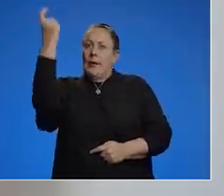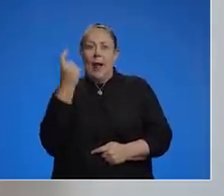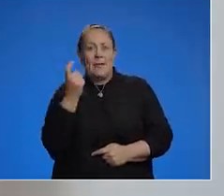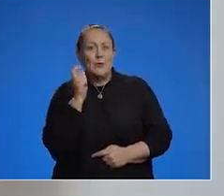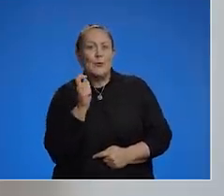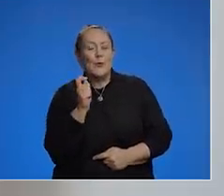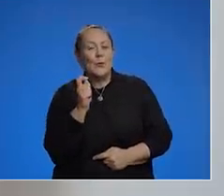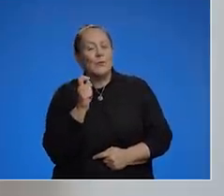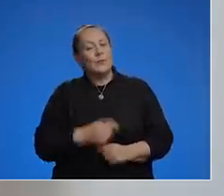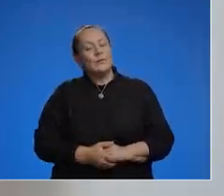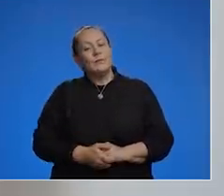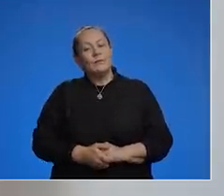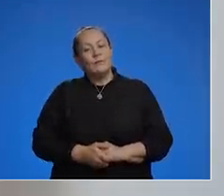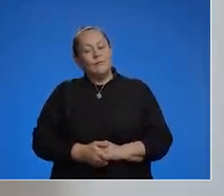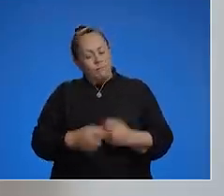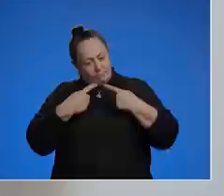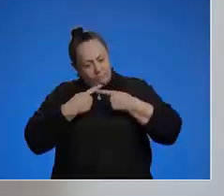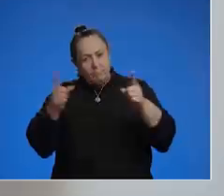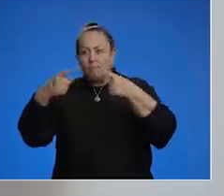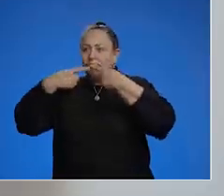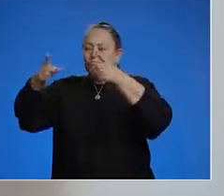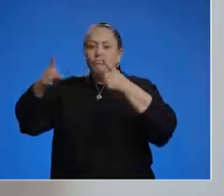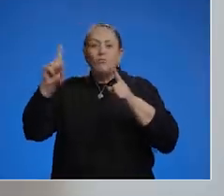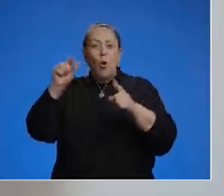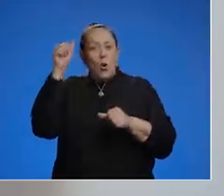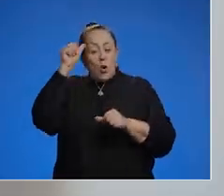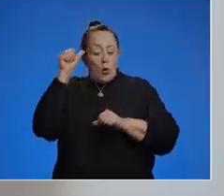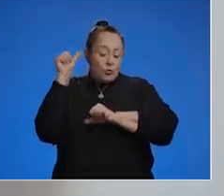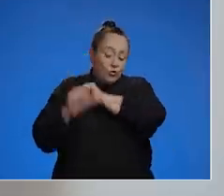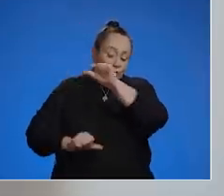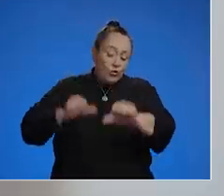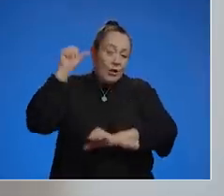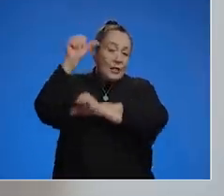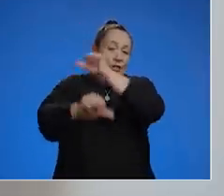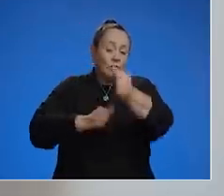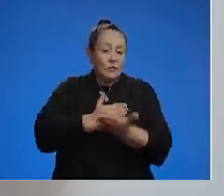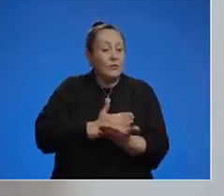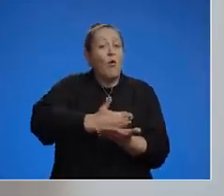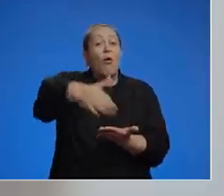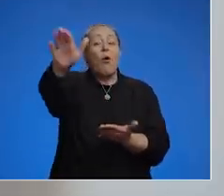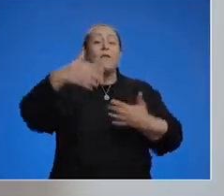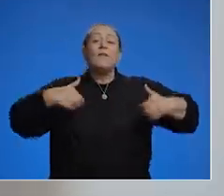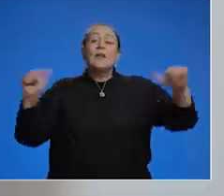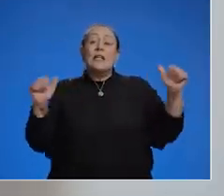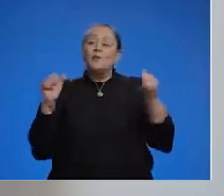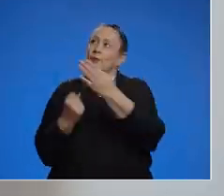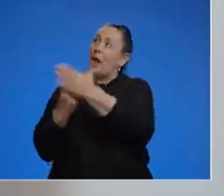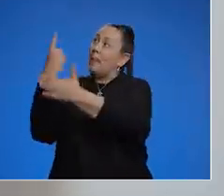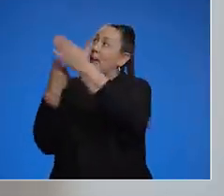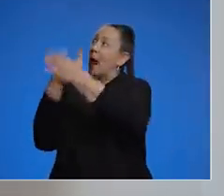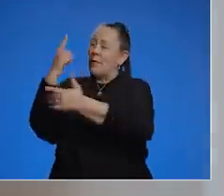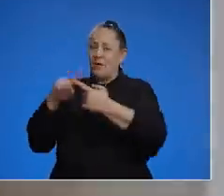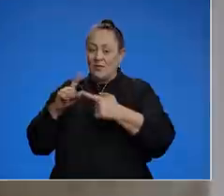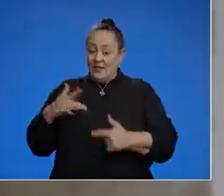gates. I tell you solemnly, before this generation has passed away, all these things will have taken